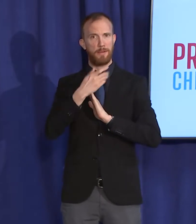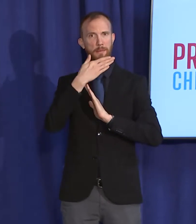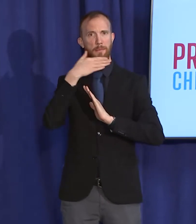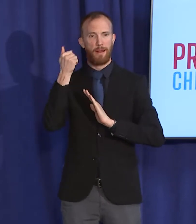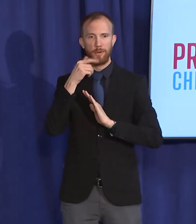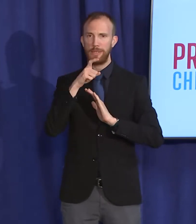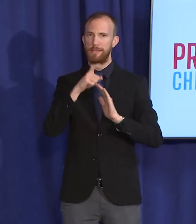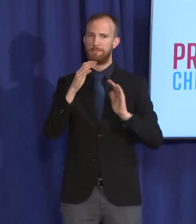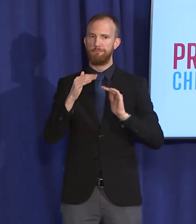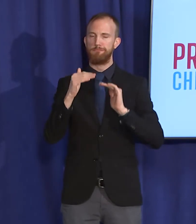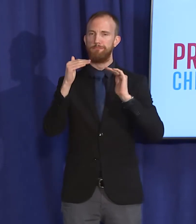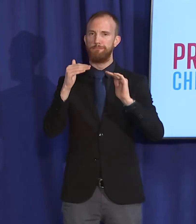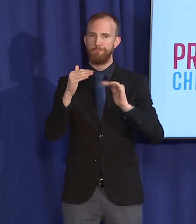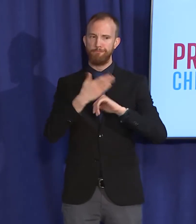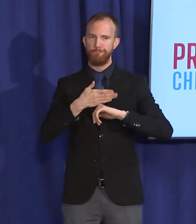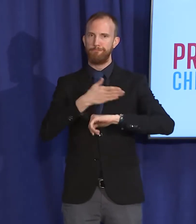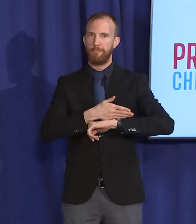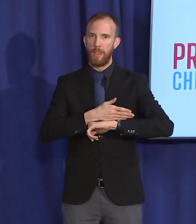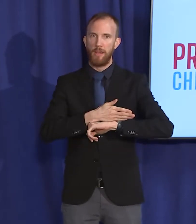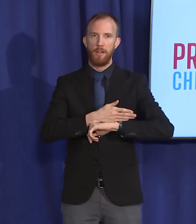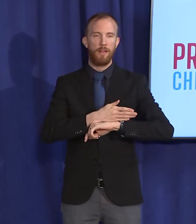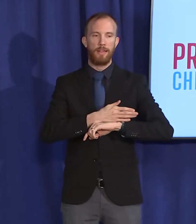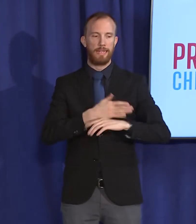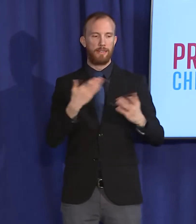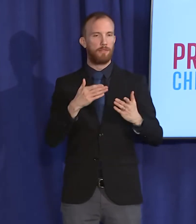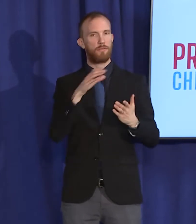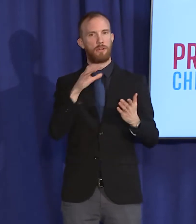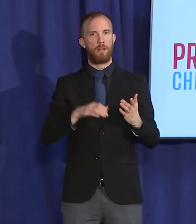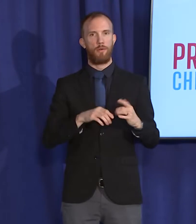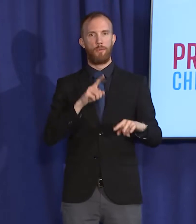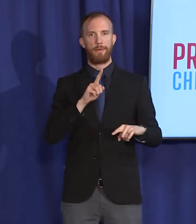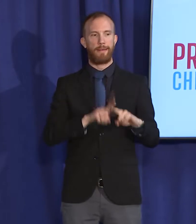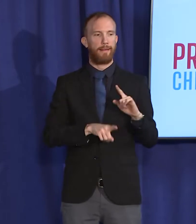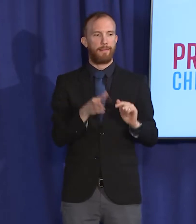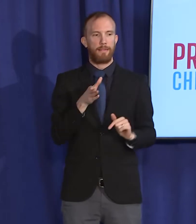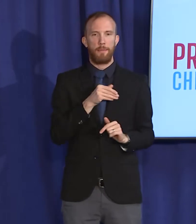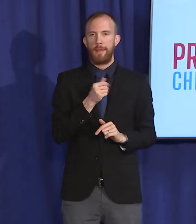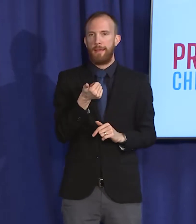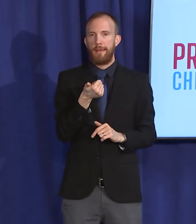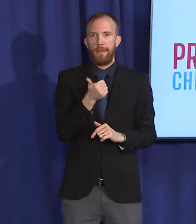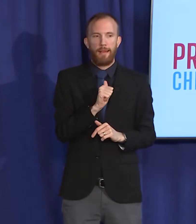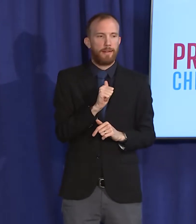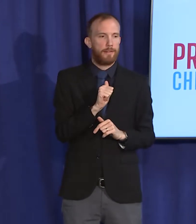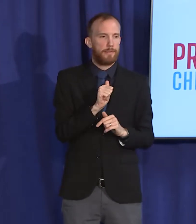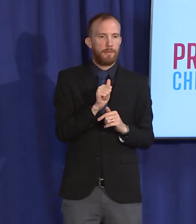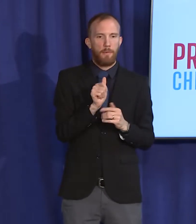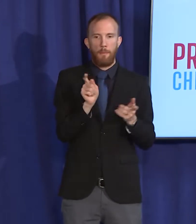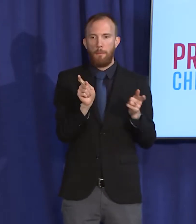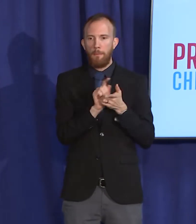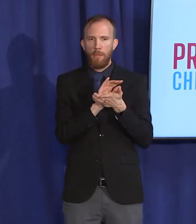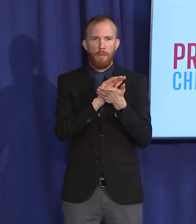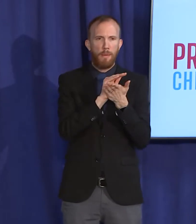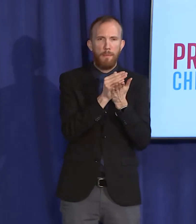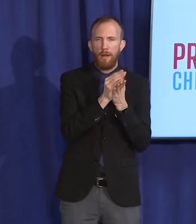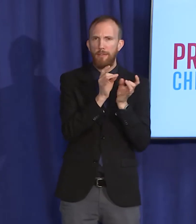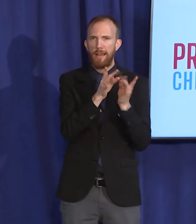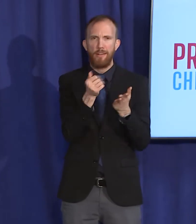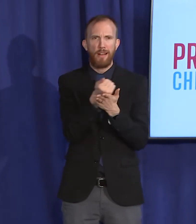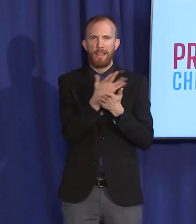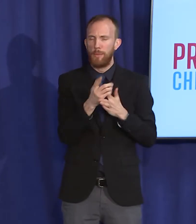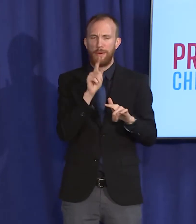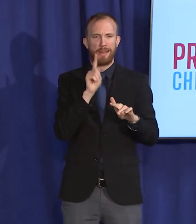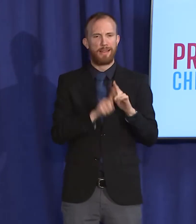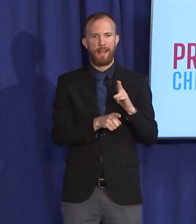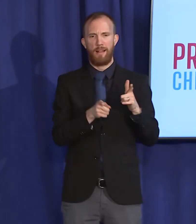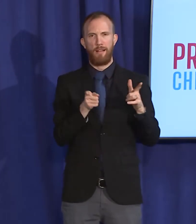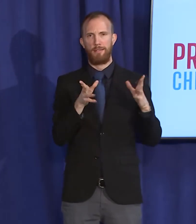give hate any opportunity to take root. So to our Asian and Pacific Islander